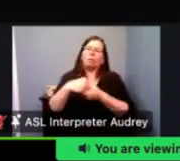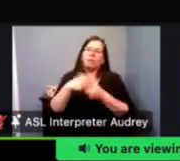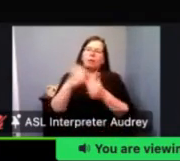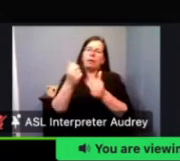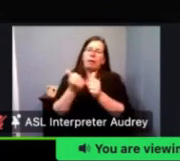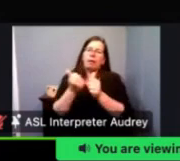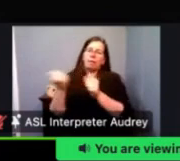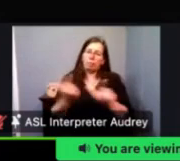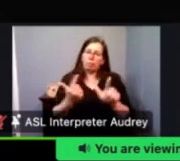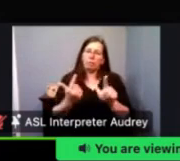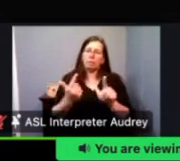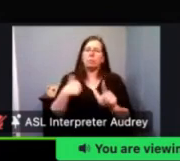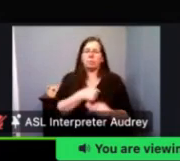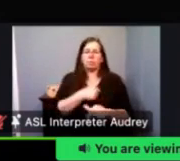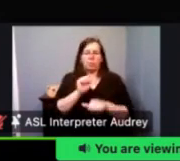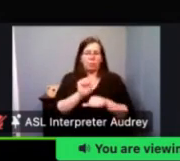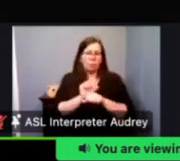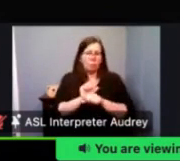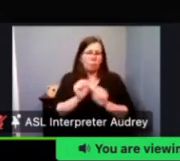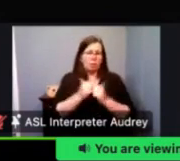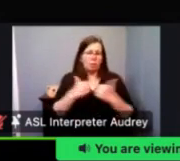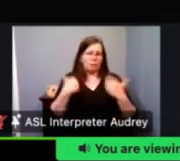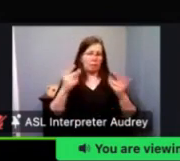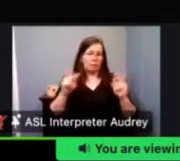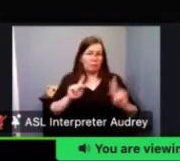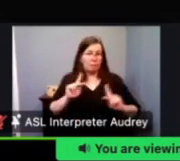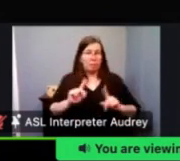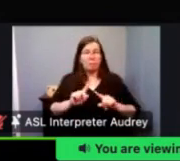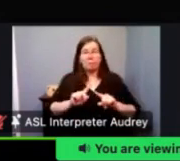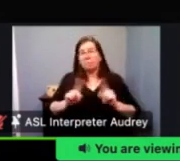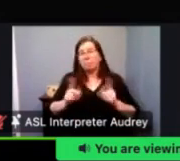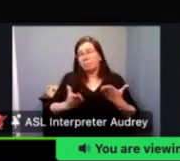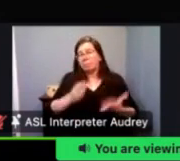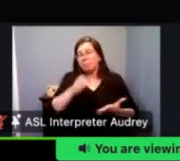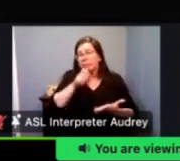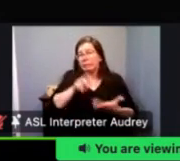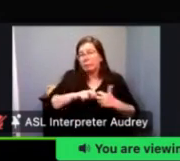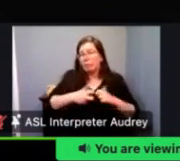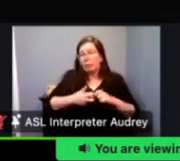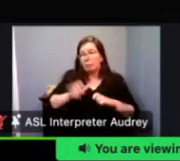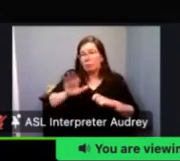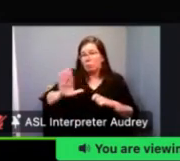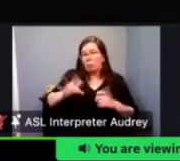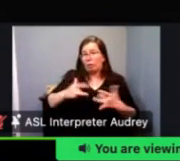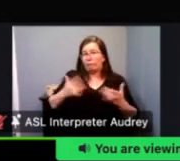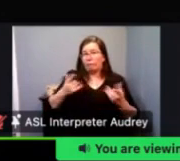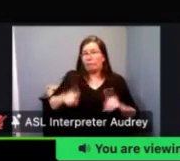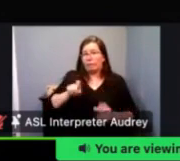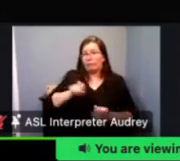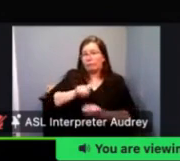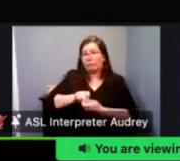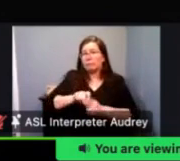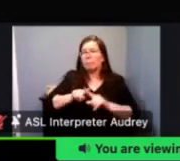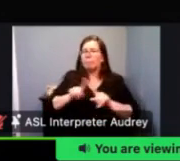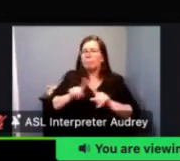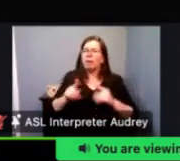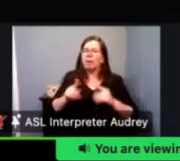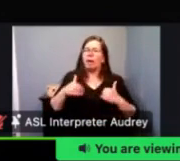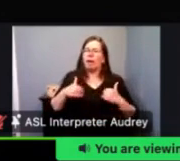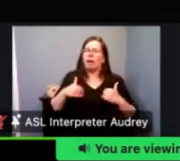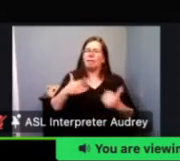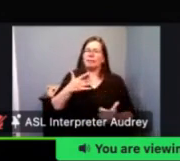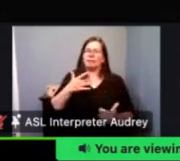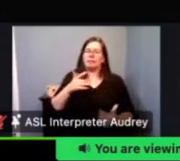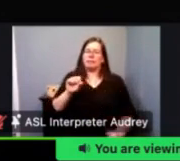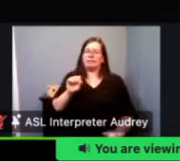So we work with younger people, and maybe this isn't an issue for your event, but, you know, just having sensory